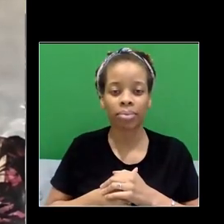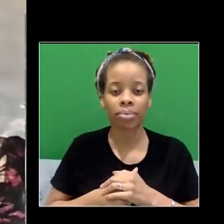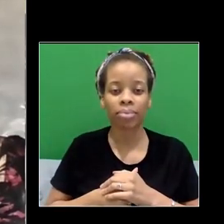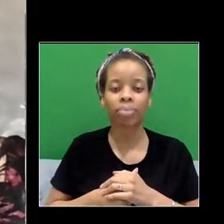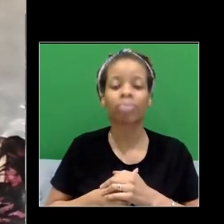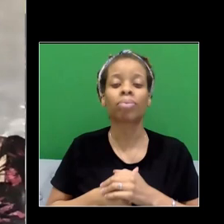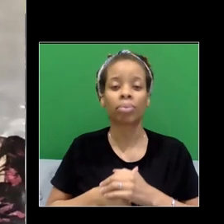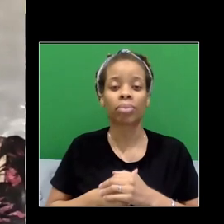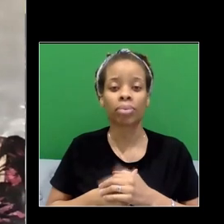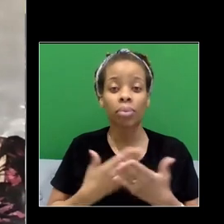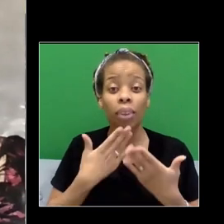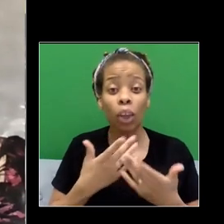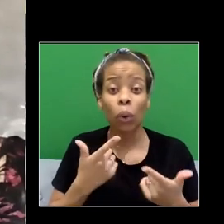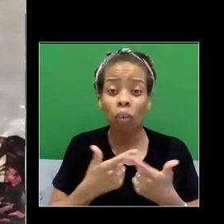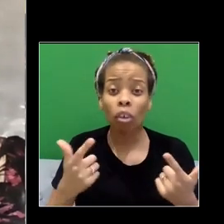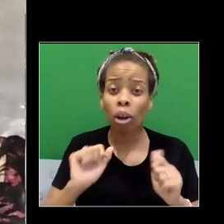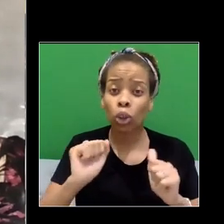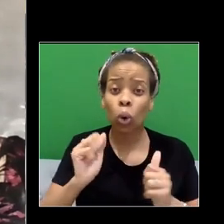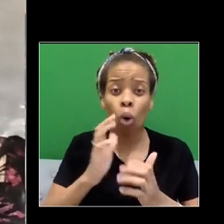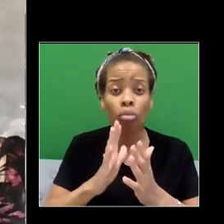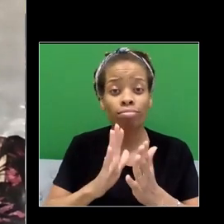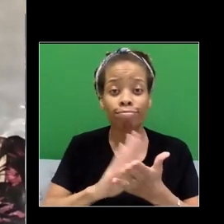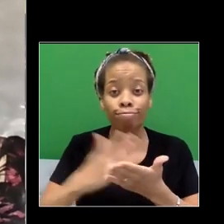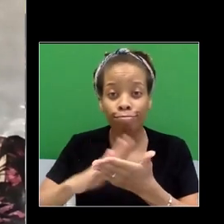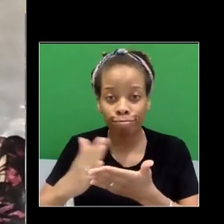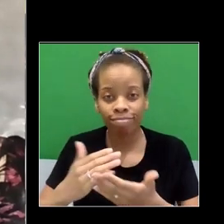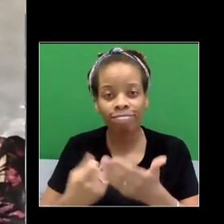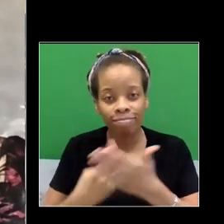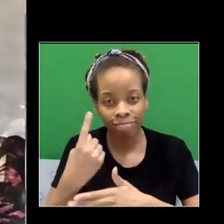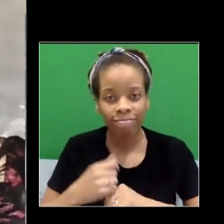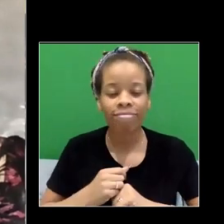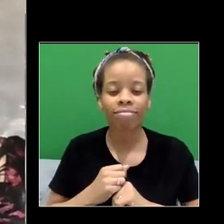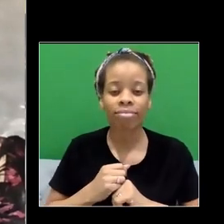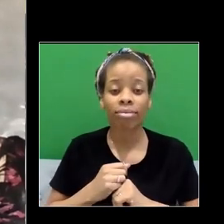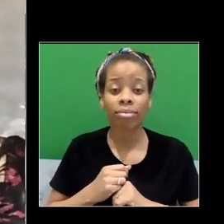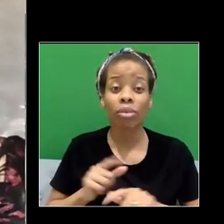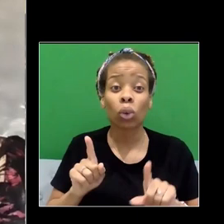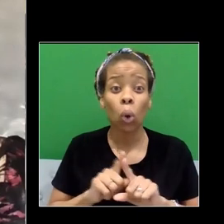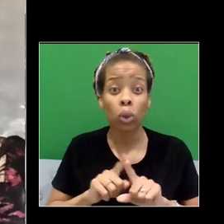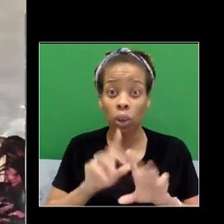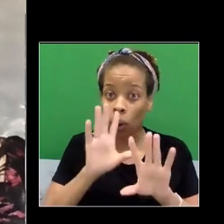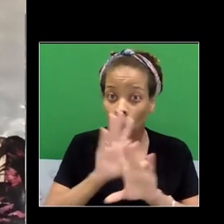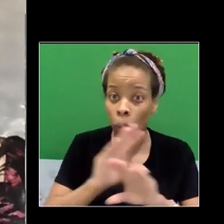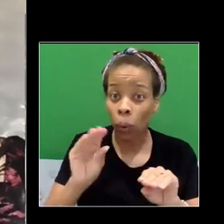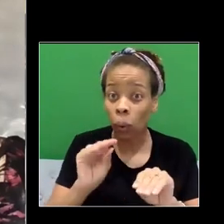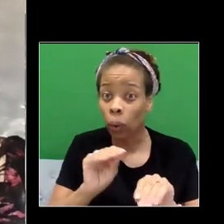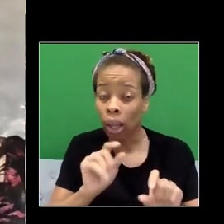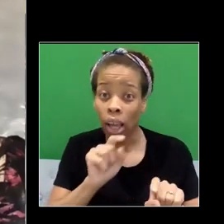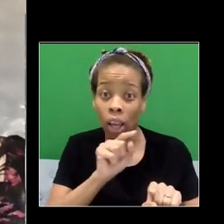much for all that you've done. And I wanted to terrify you slightly, Lynette and